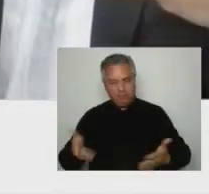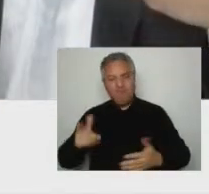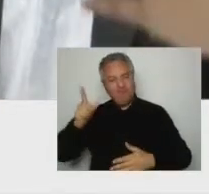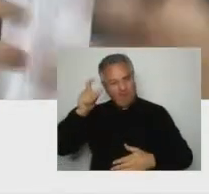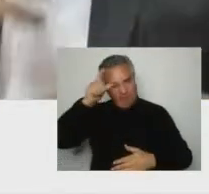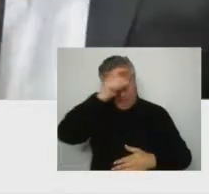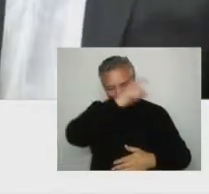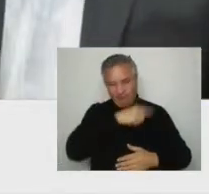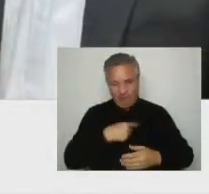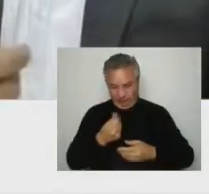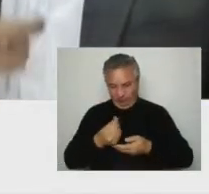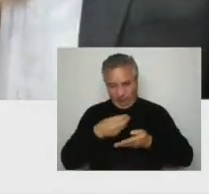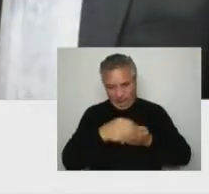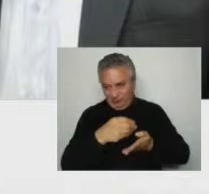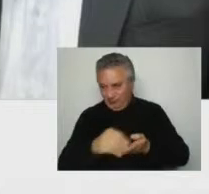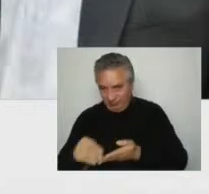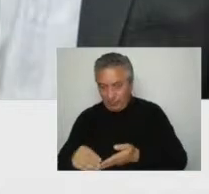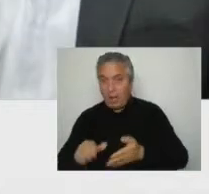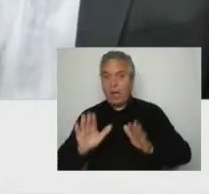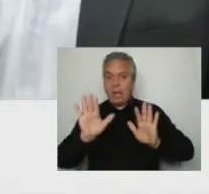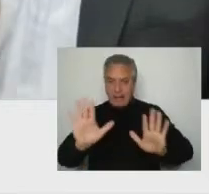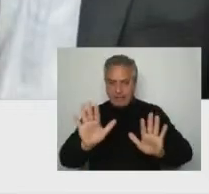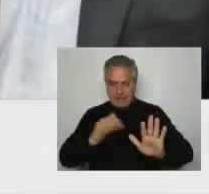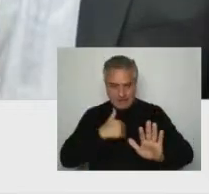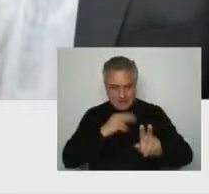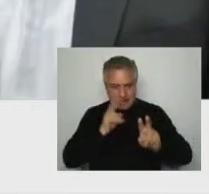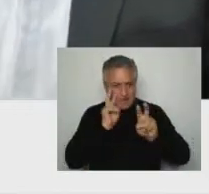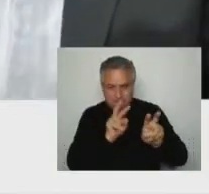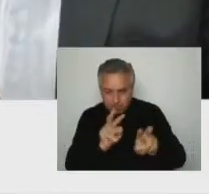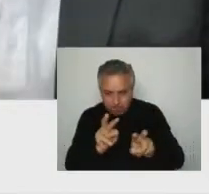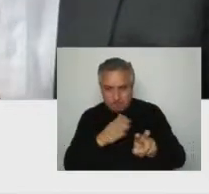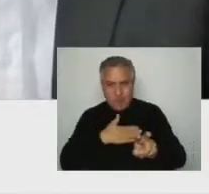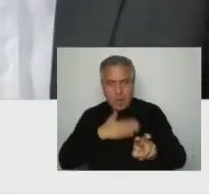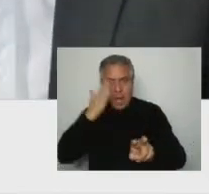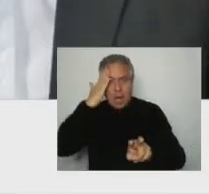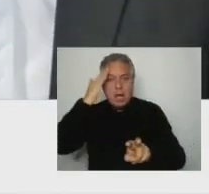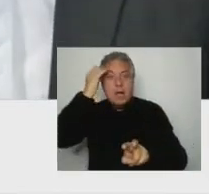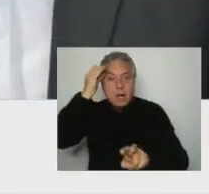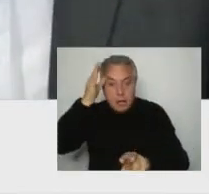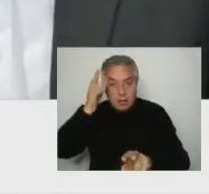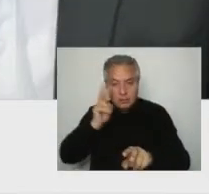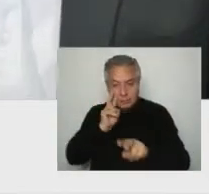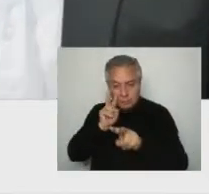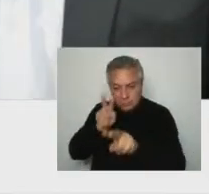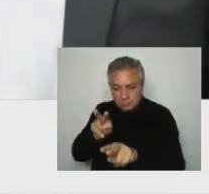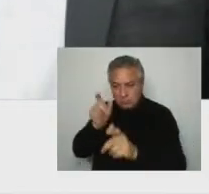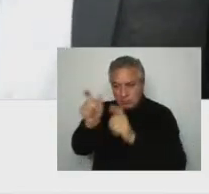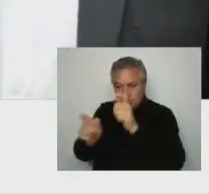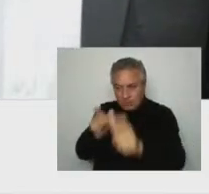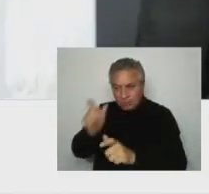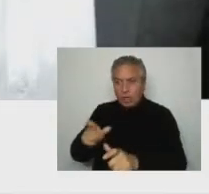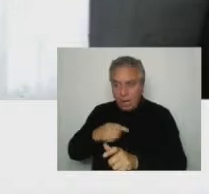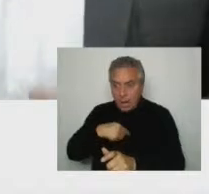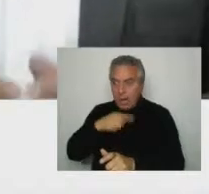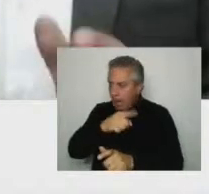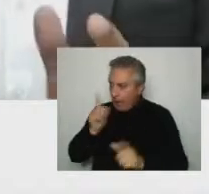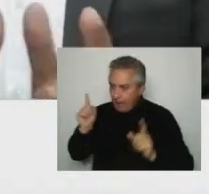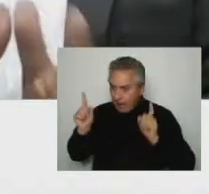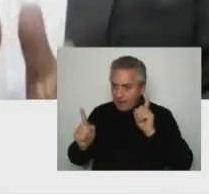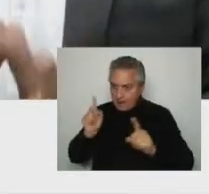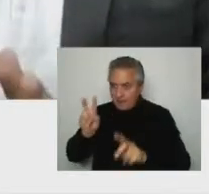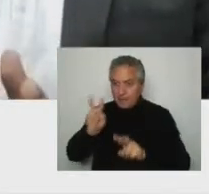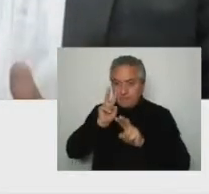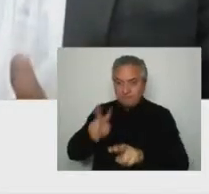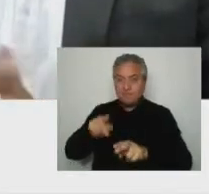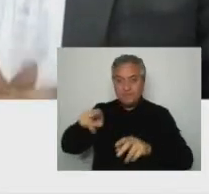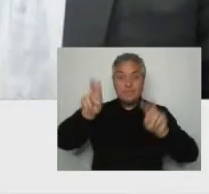market. That's challenging, though. So first of all, we realize it's important to understand who's in the formal market, to speak with them, become more